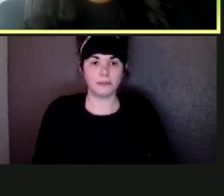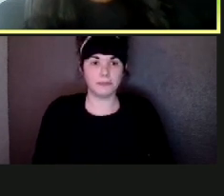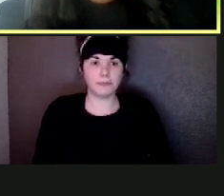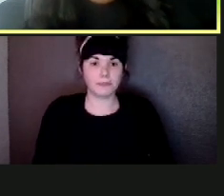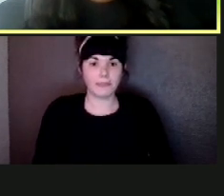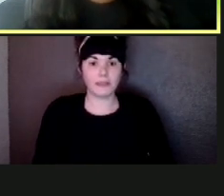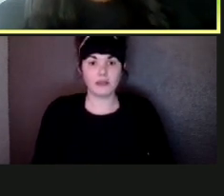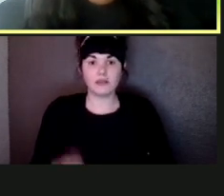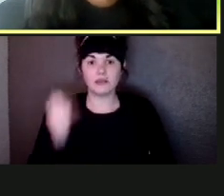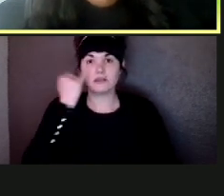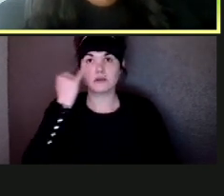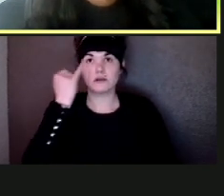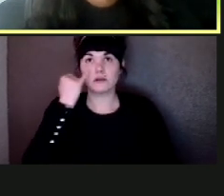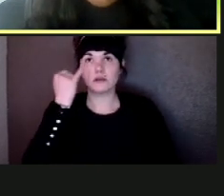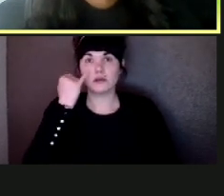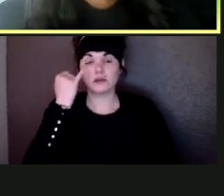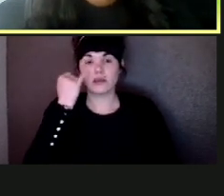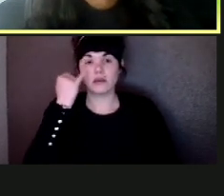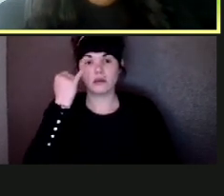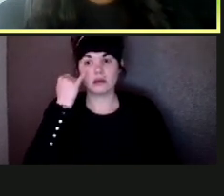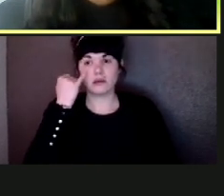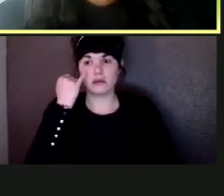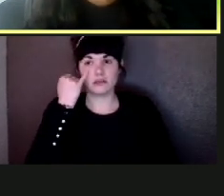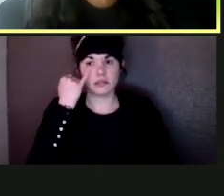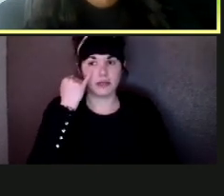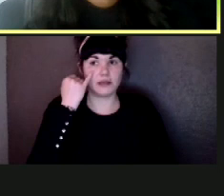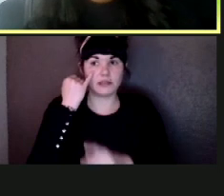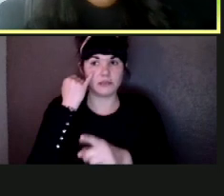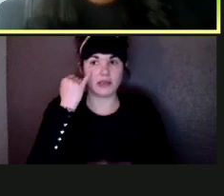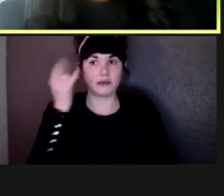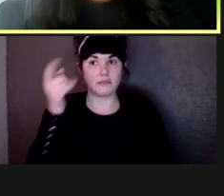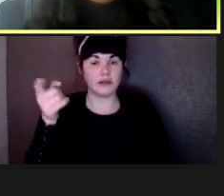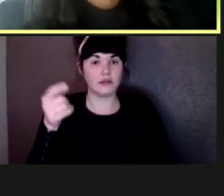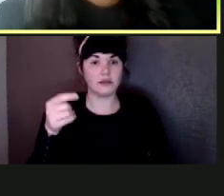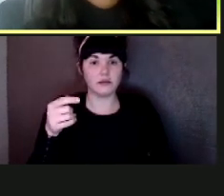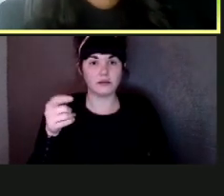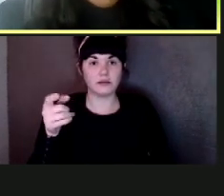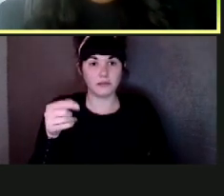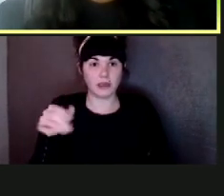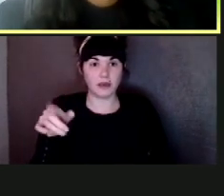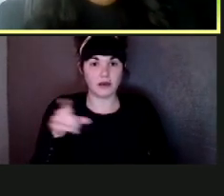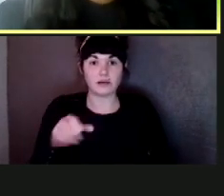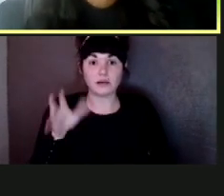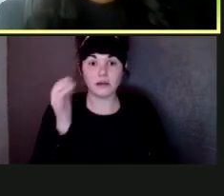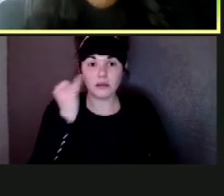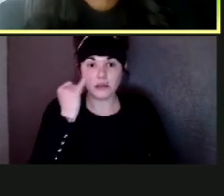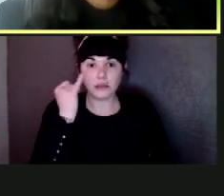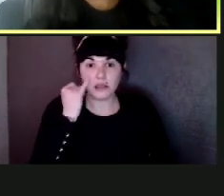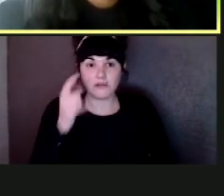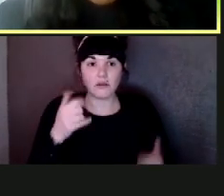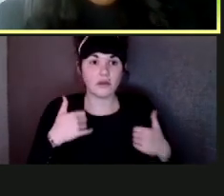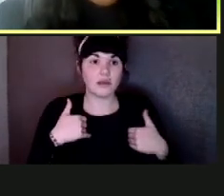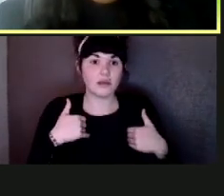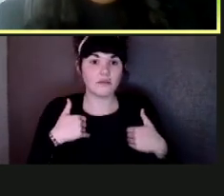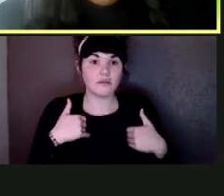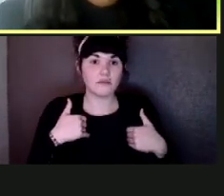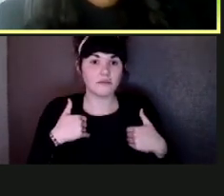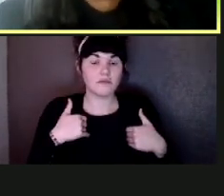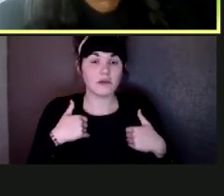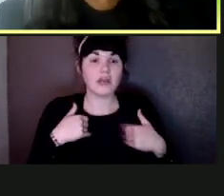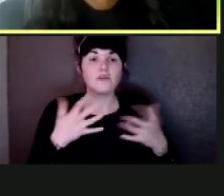So if any, if you're interested in any of, um, our rental assistance programs for Detroit, Hemp, Tramek, Highland Park, we have a